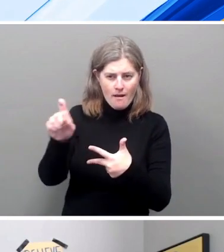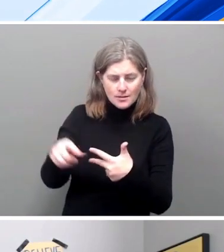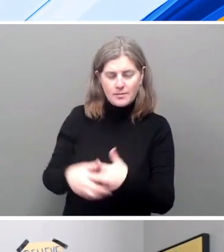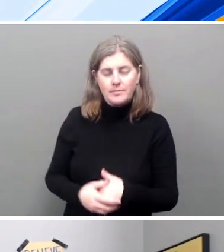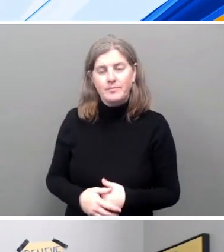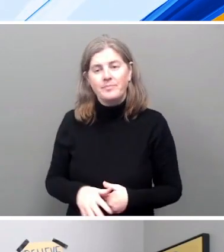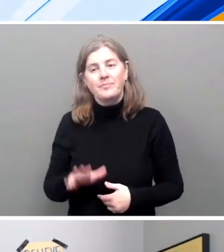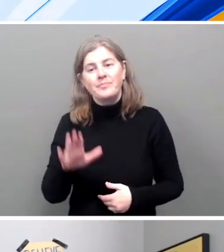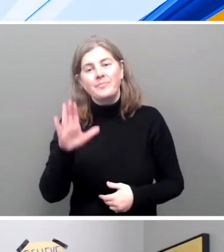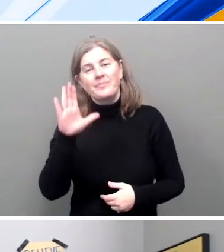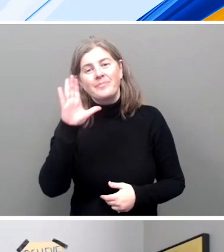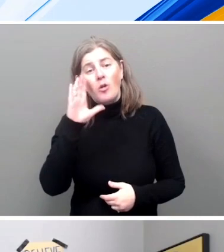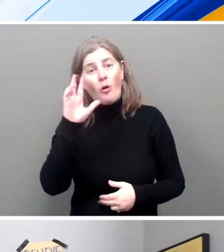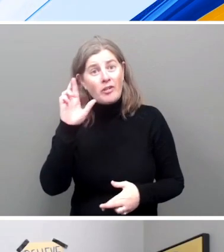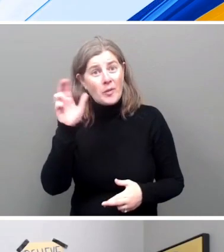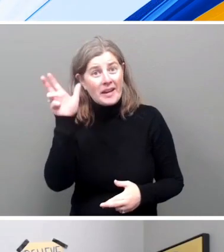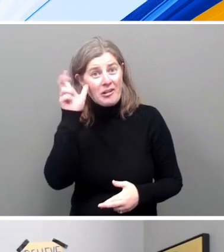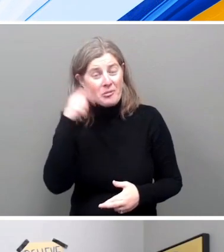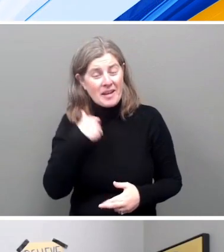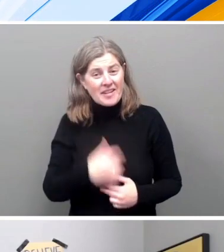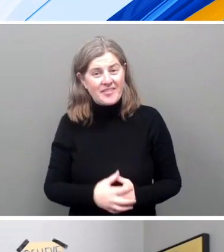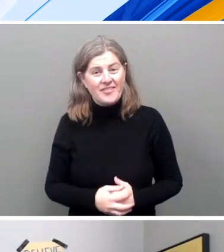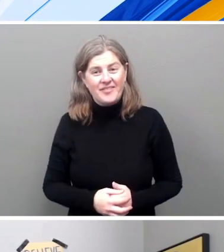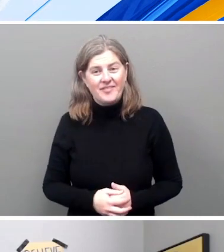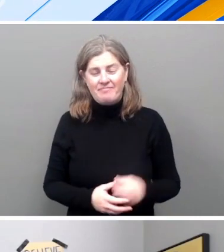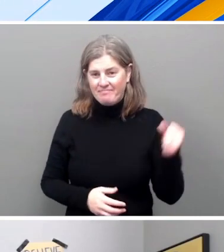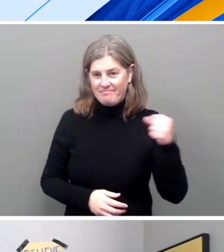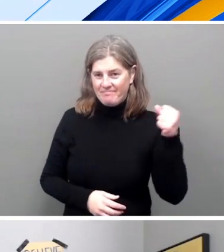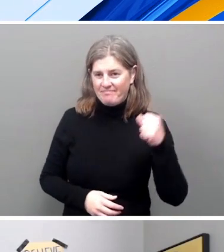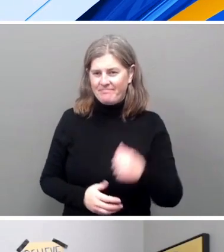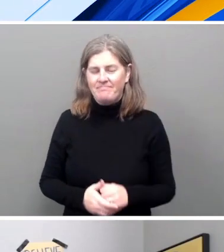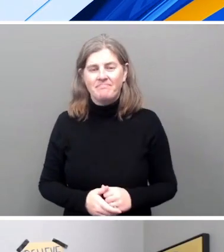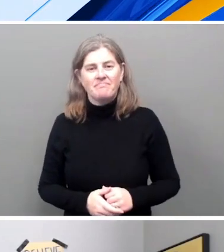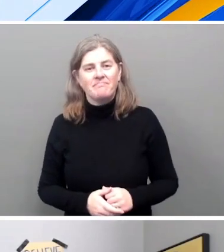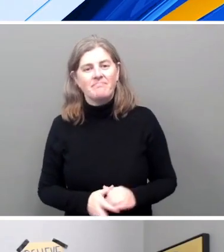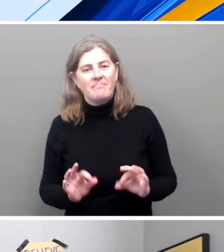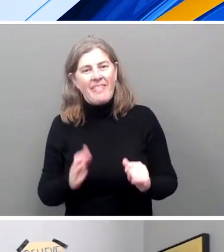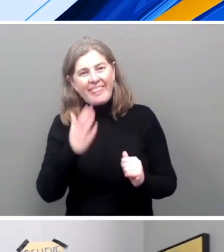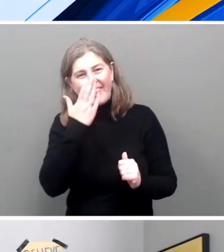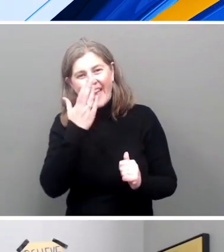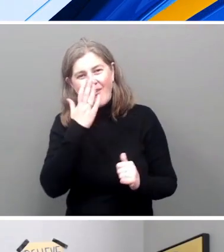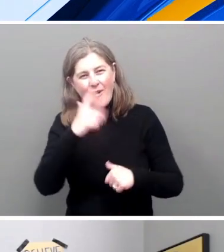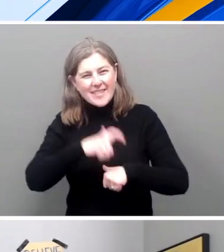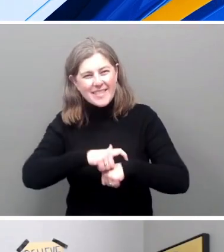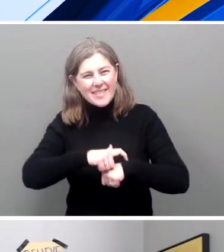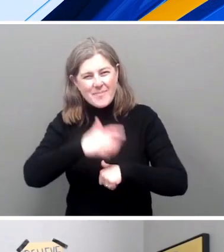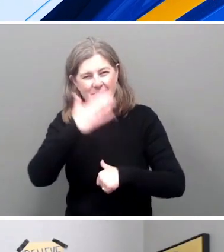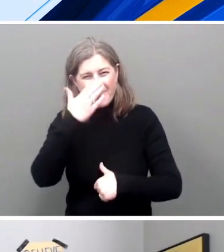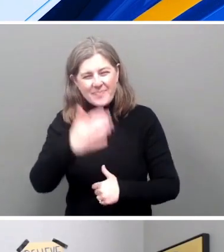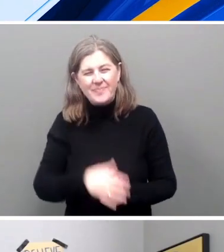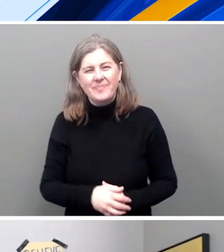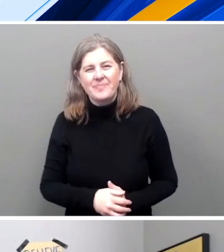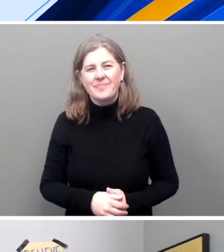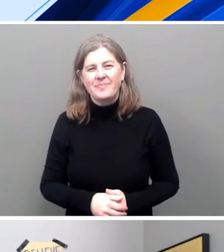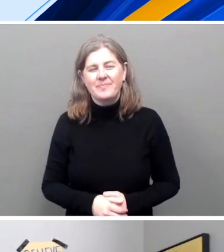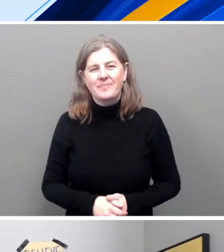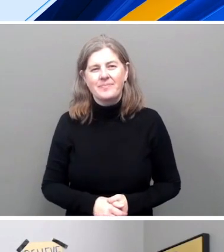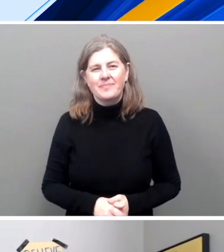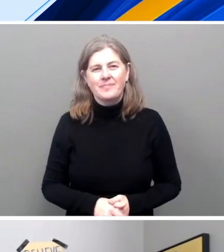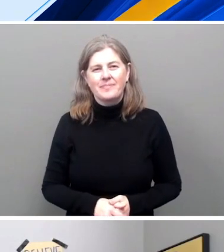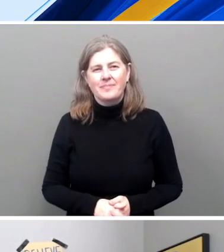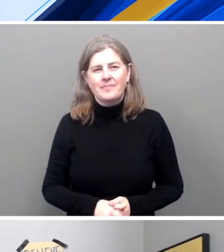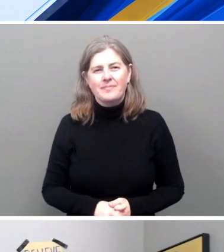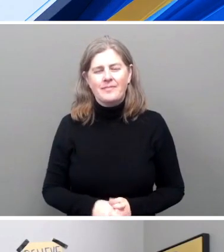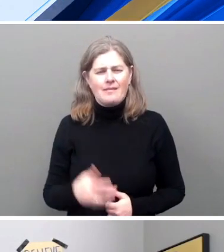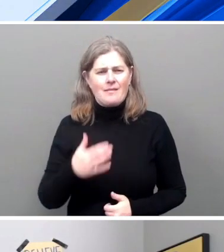All right. Hopefully you can hear me. Yes, sir. Wonderful. Thank you. Thank you so much for the time. I wanted to follow up on a